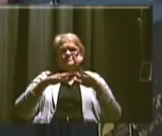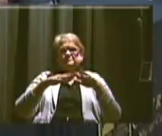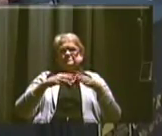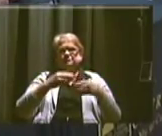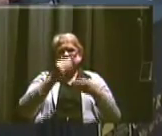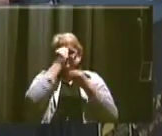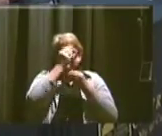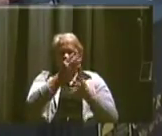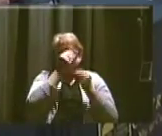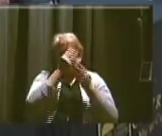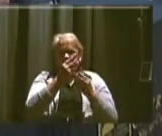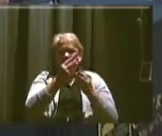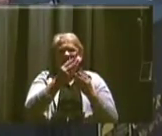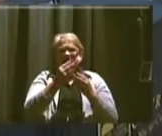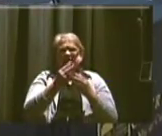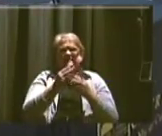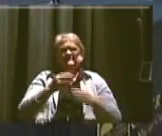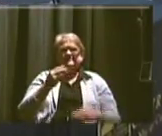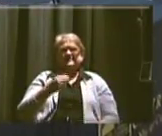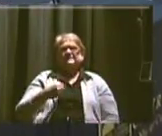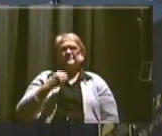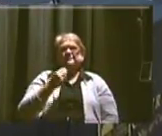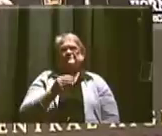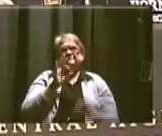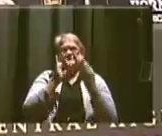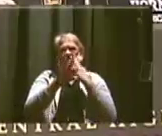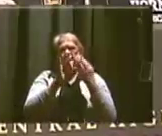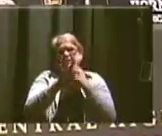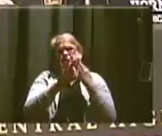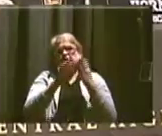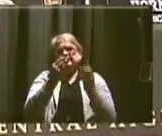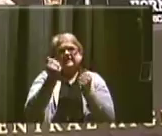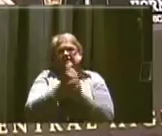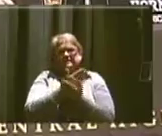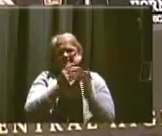for technology. Good point. Thank you.